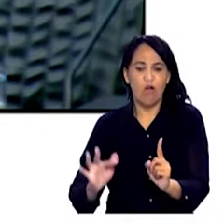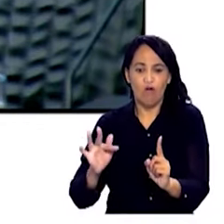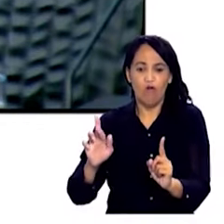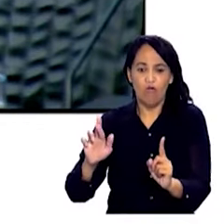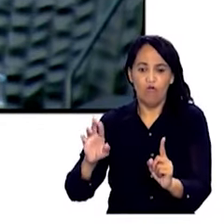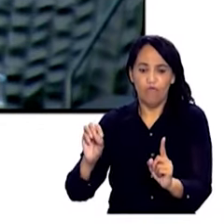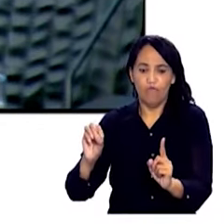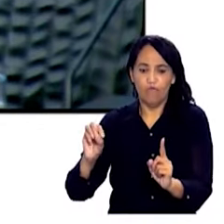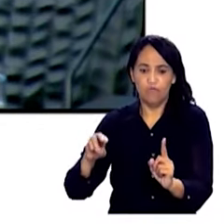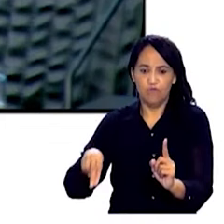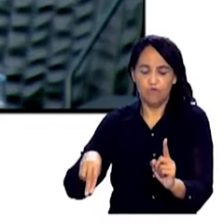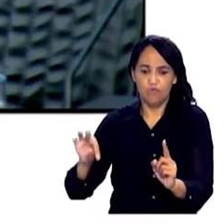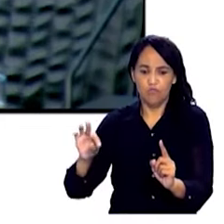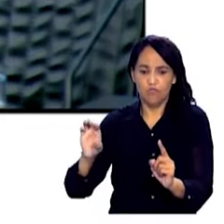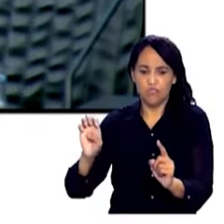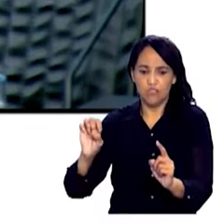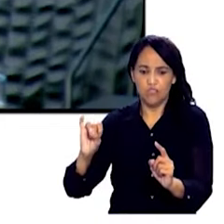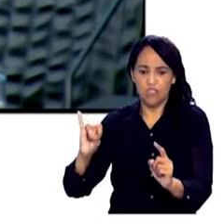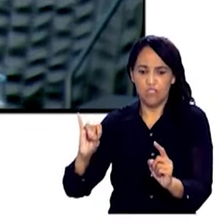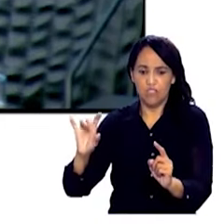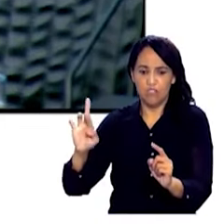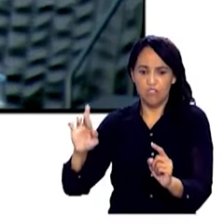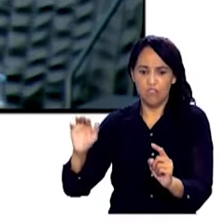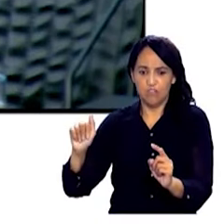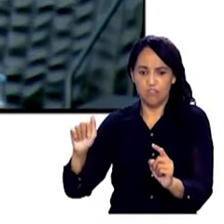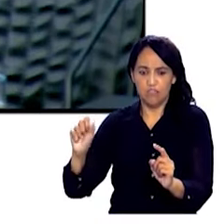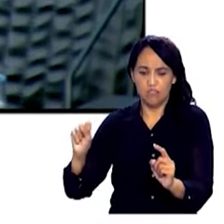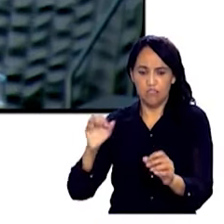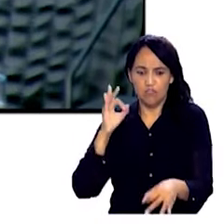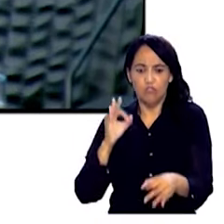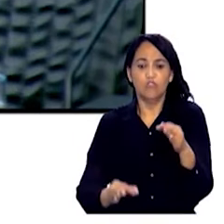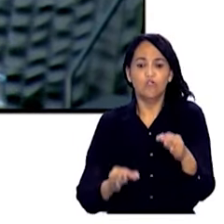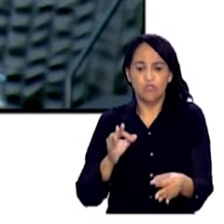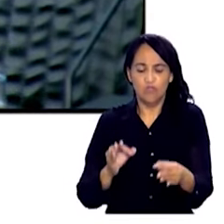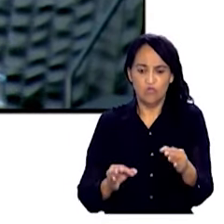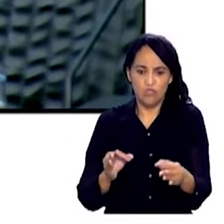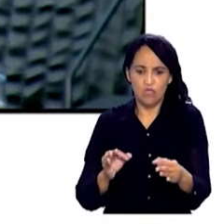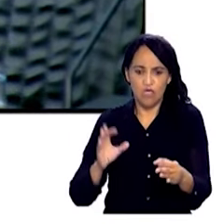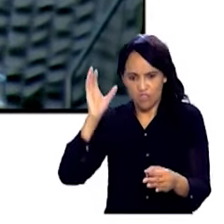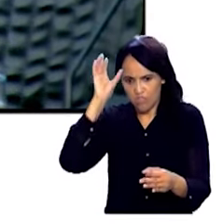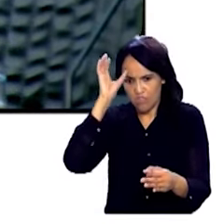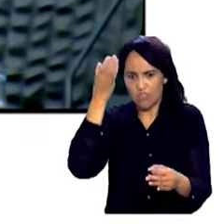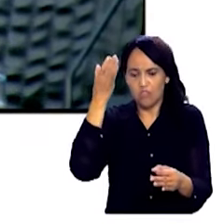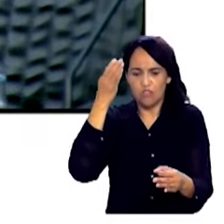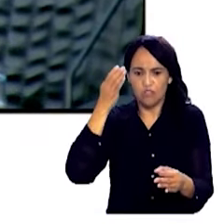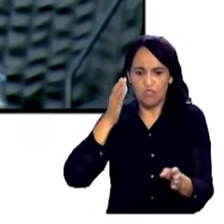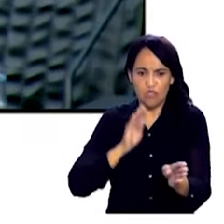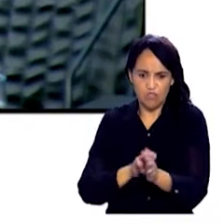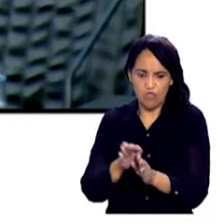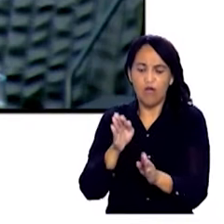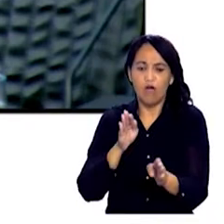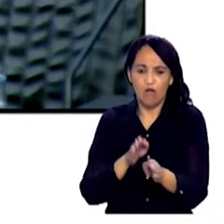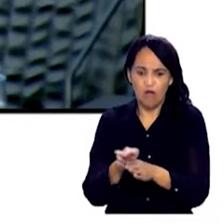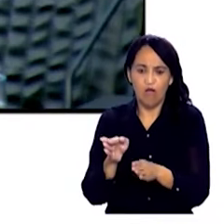then the cour reviews the Special Masters report and recommendation almost as if it were functioning as